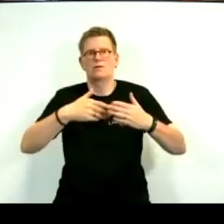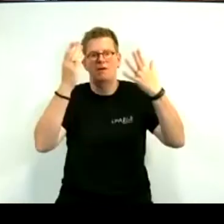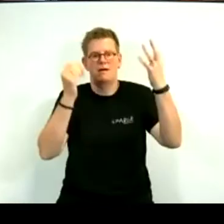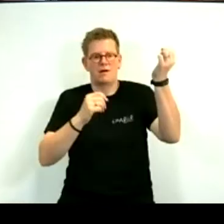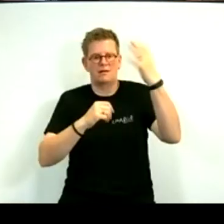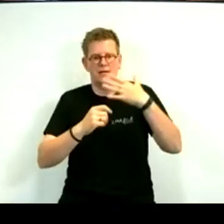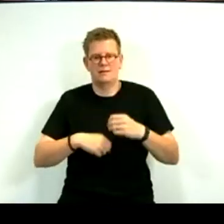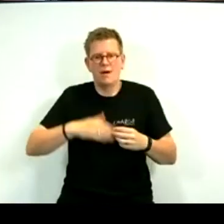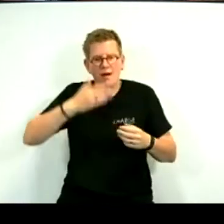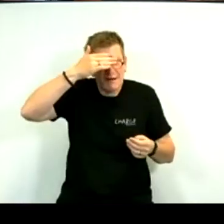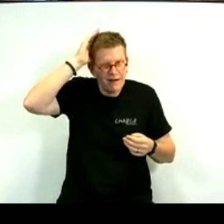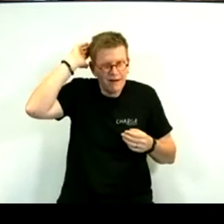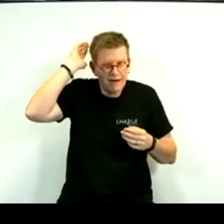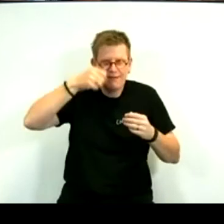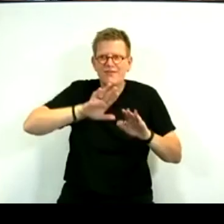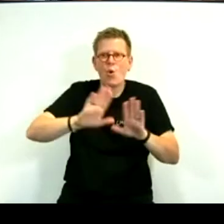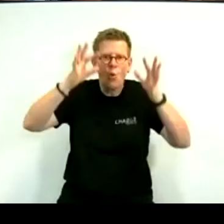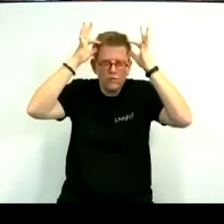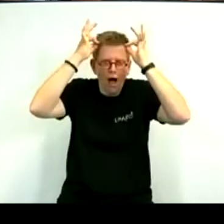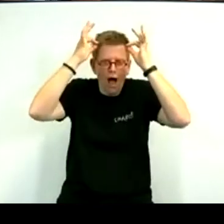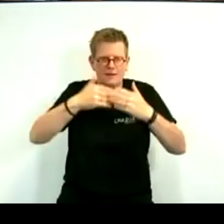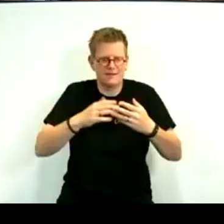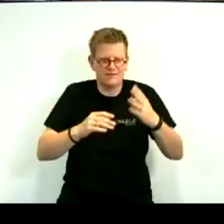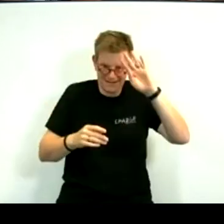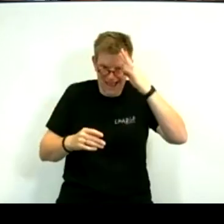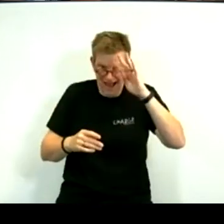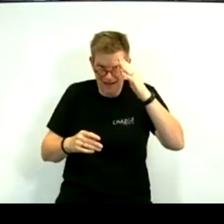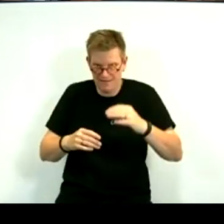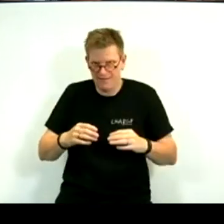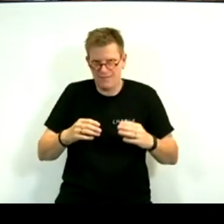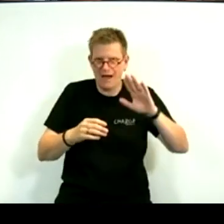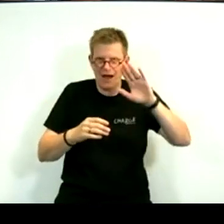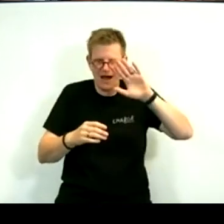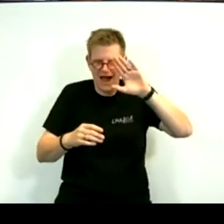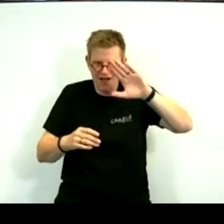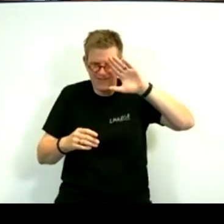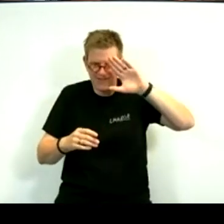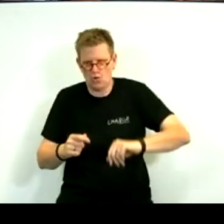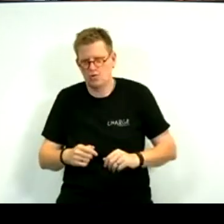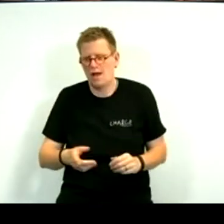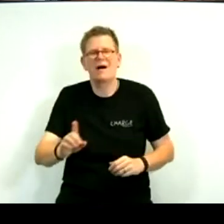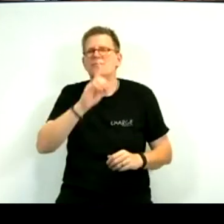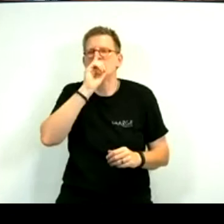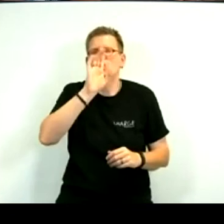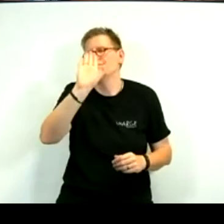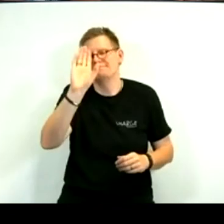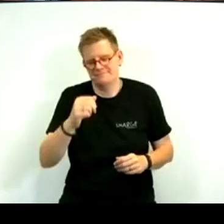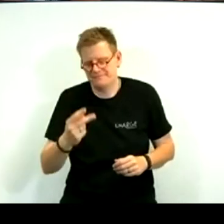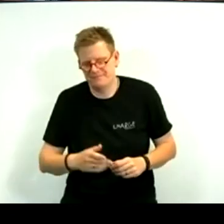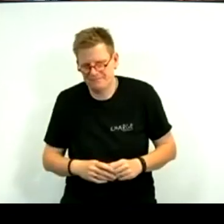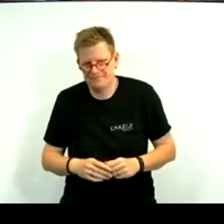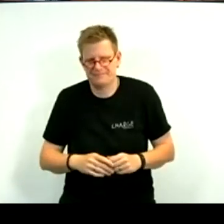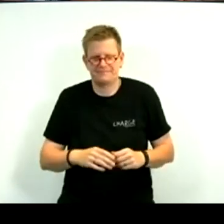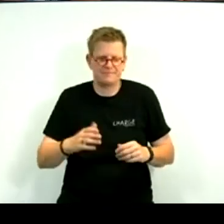playing with him lying down. But it's just a reminder that bright light and glare and shiny surfaces can be a